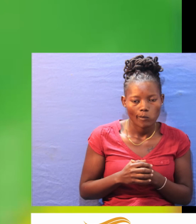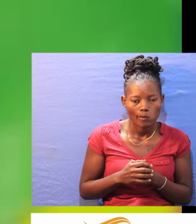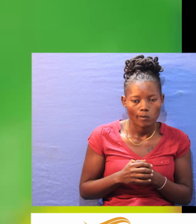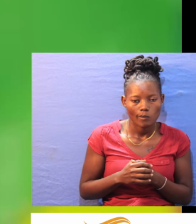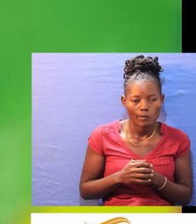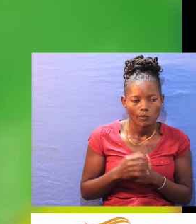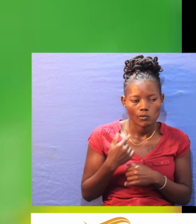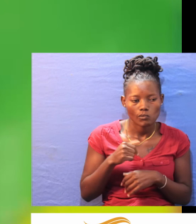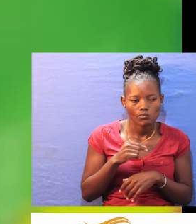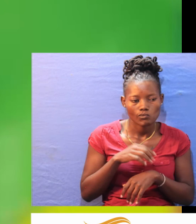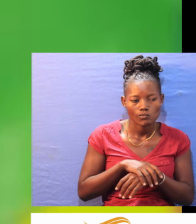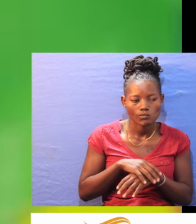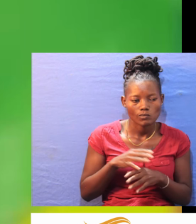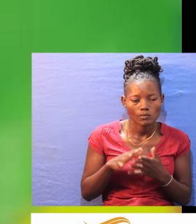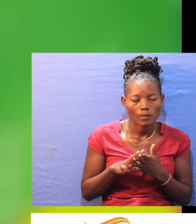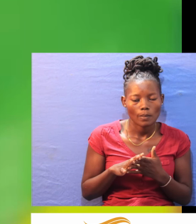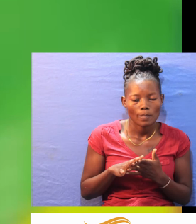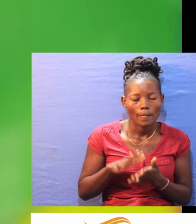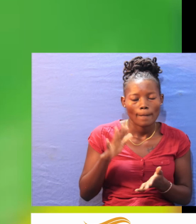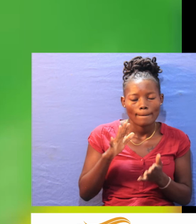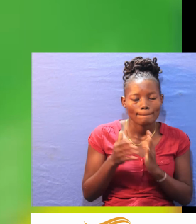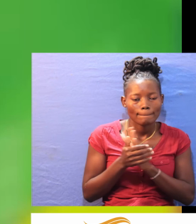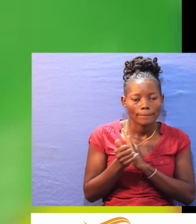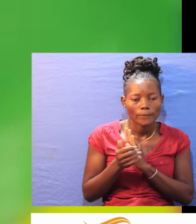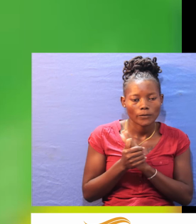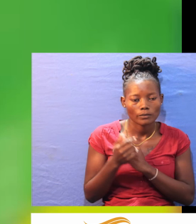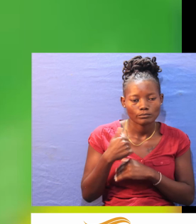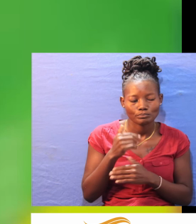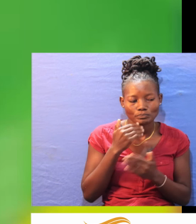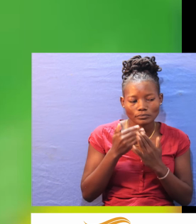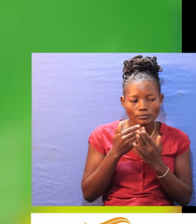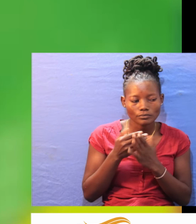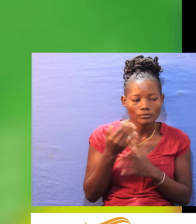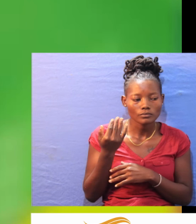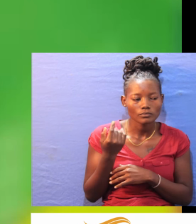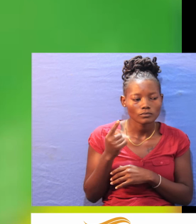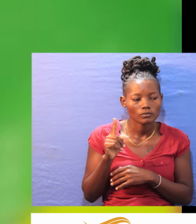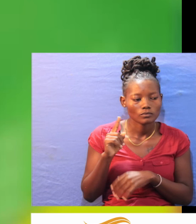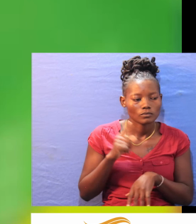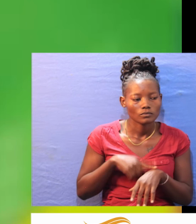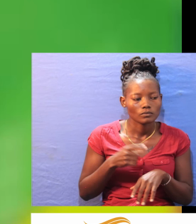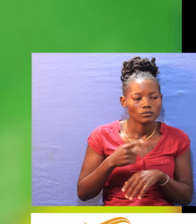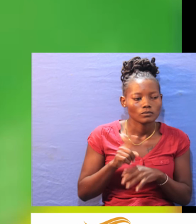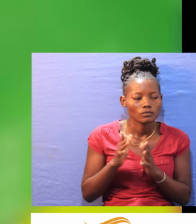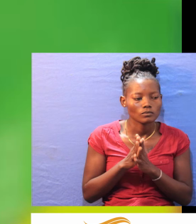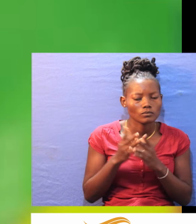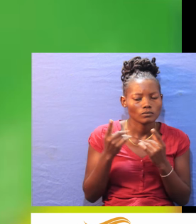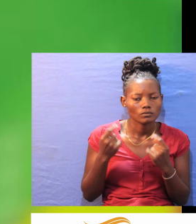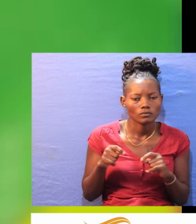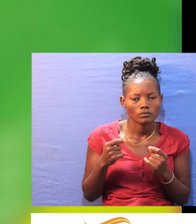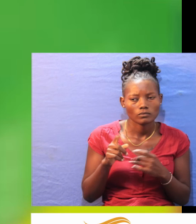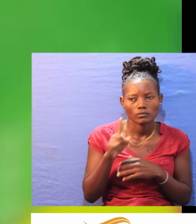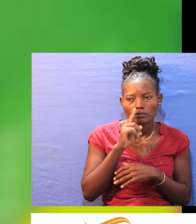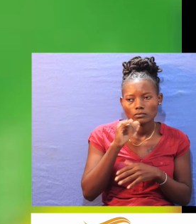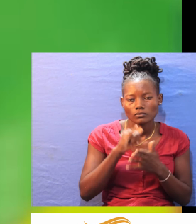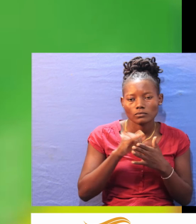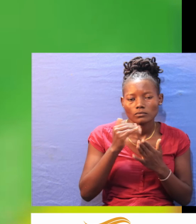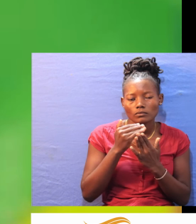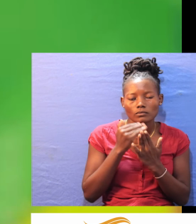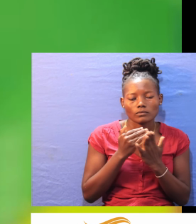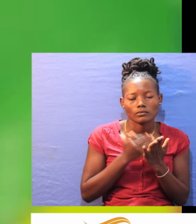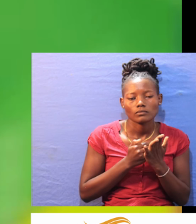more skills rather in terms of goal setting, and we really appreciate your time and effort in ensuring that this program, you